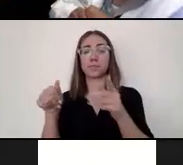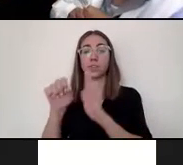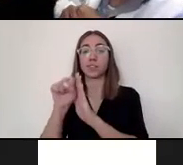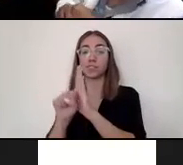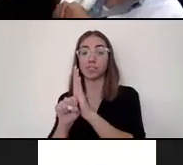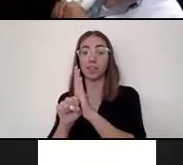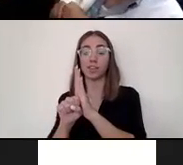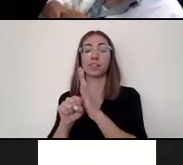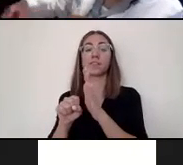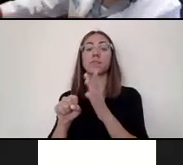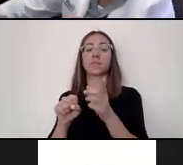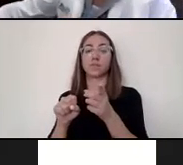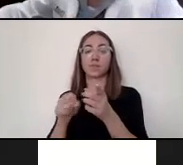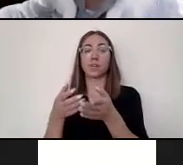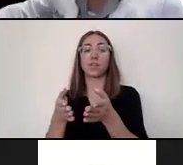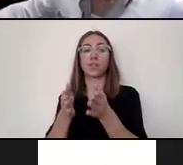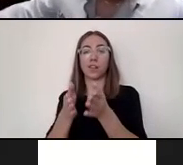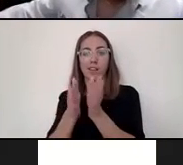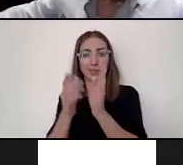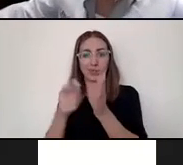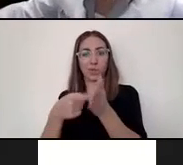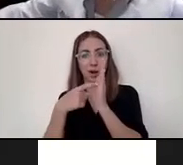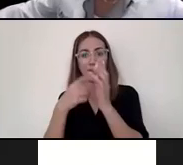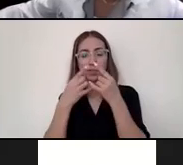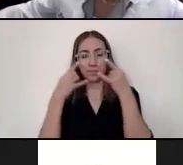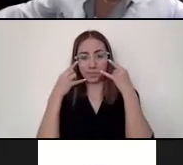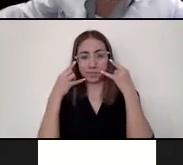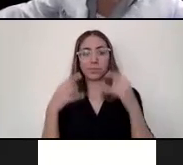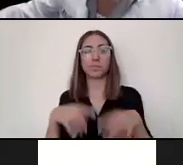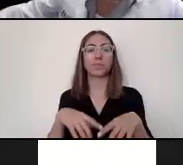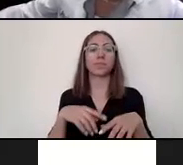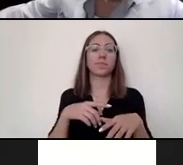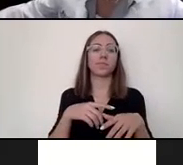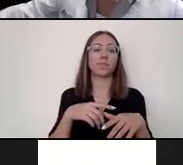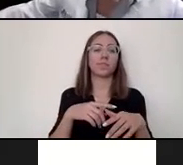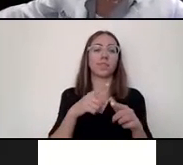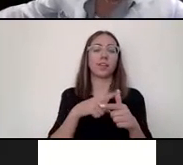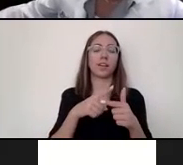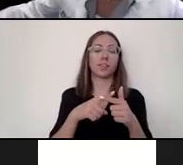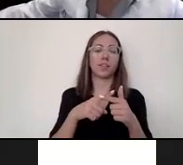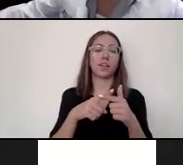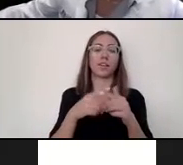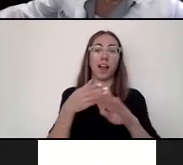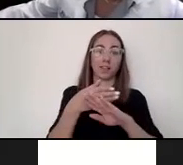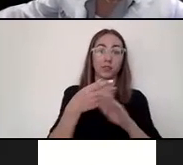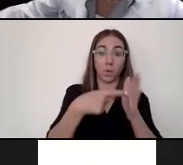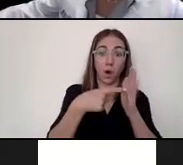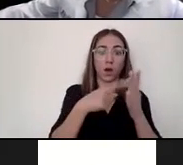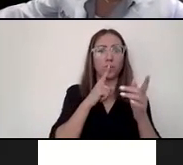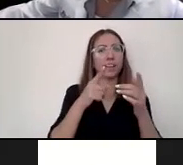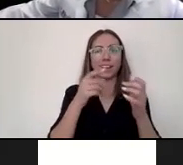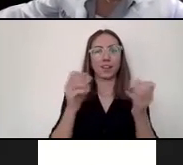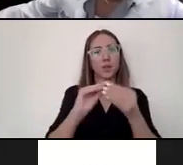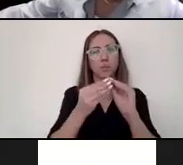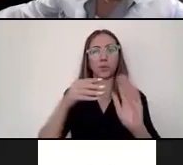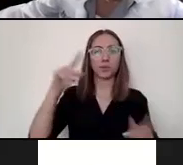masking mandates, without masking mandates, before the mandates and after the mandates. And we see a nice drop in the daily new cases only in states